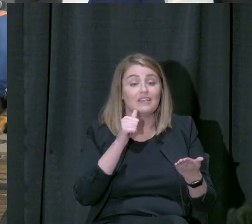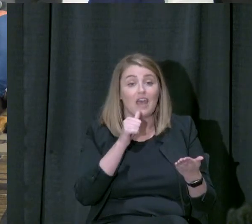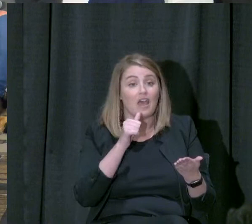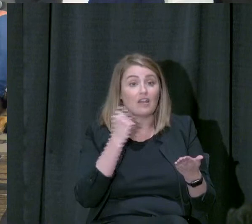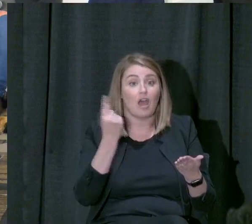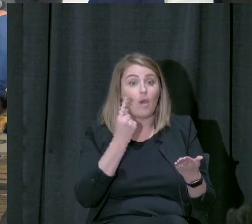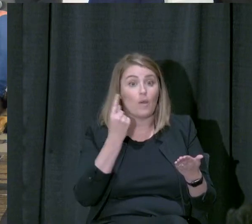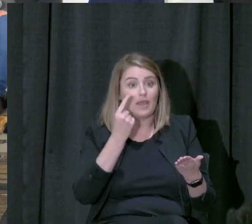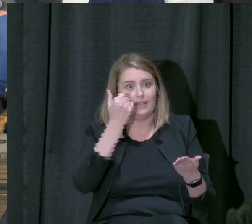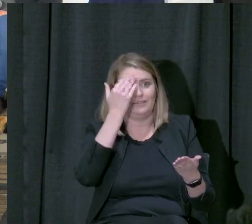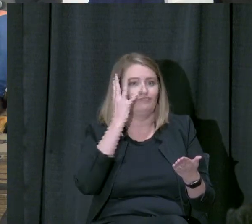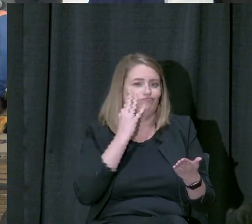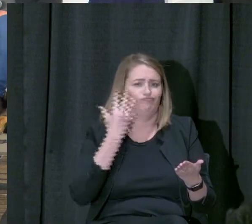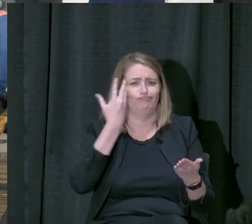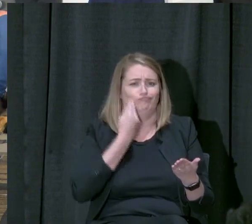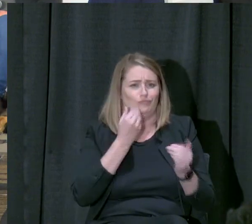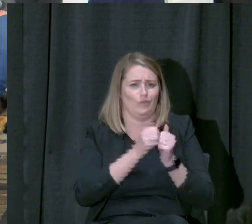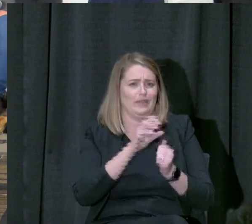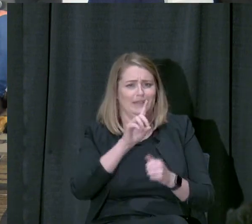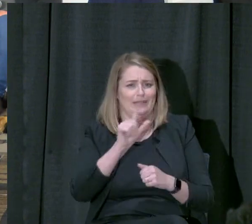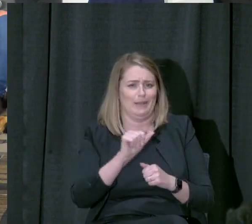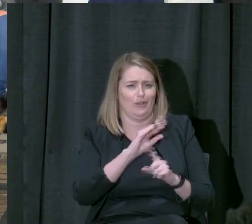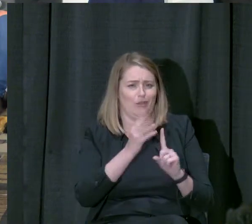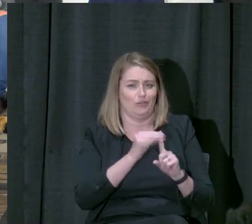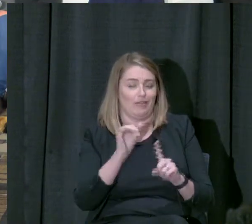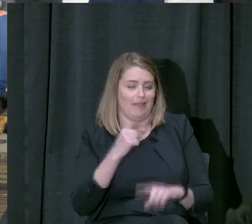culture like some of us are, and